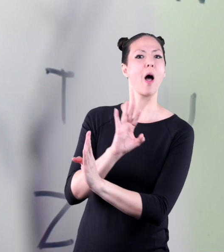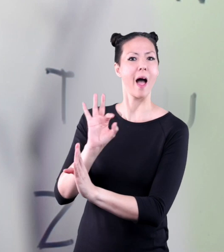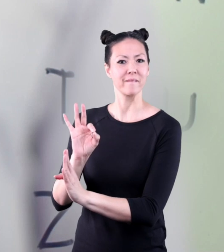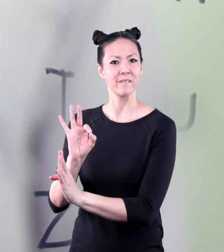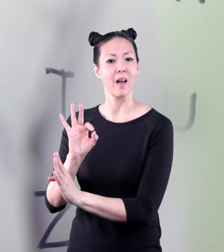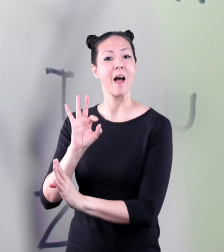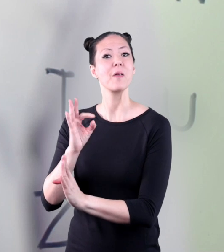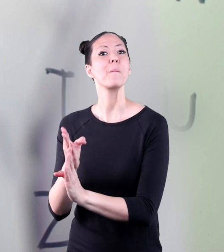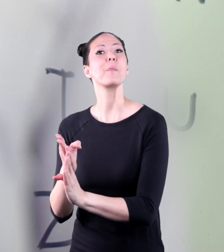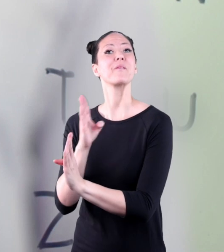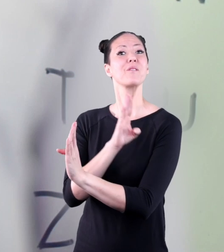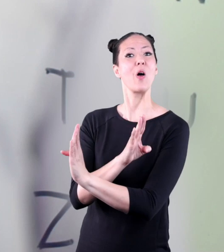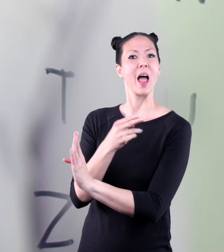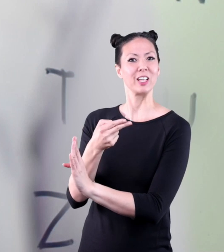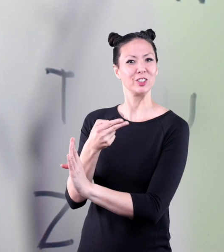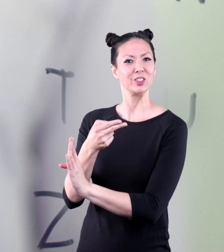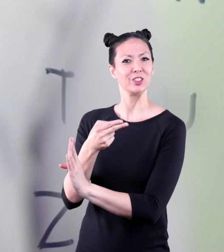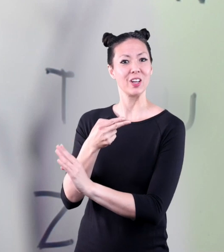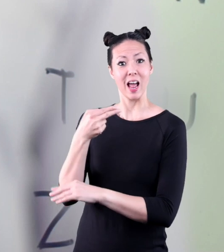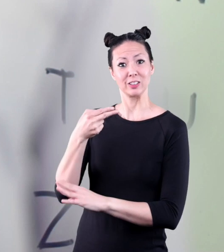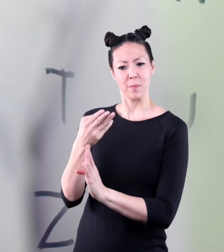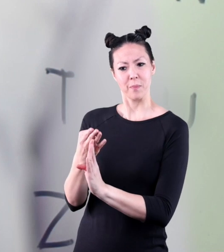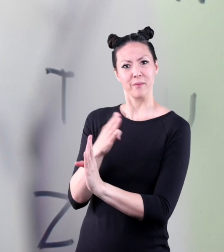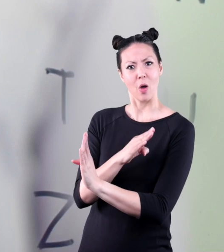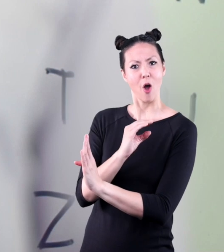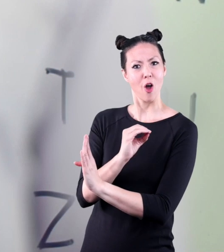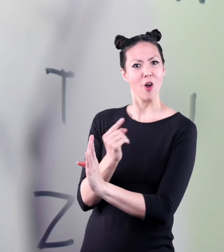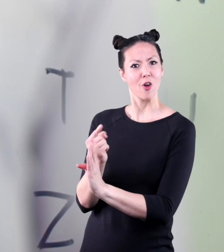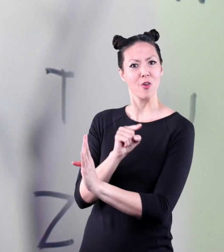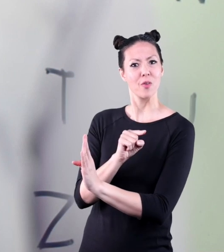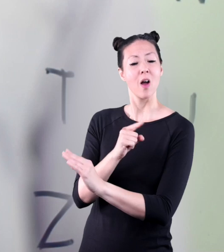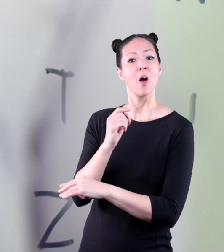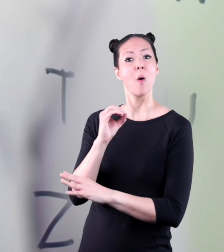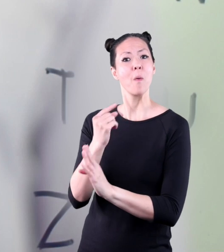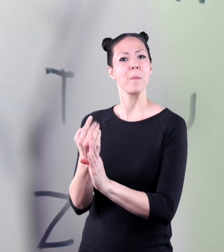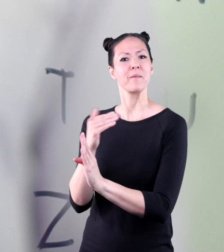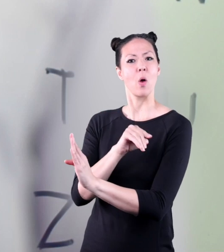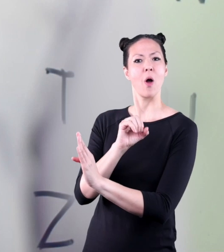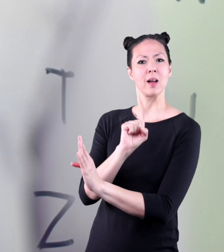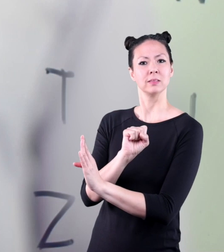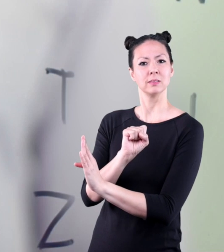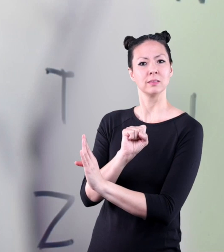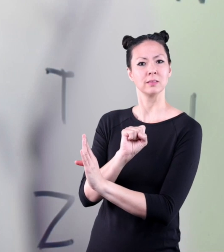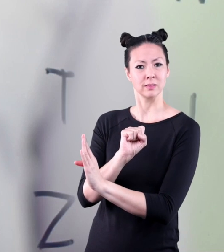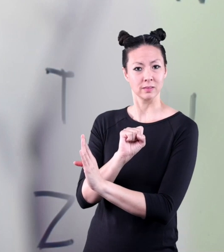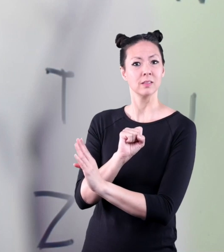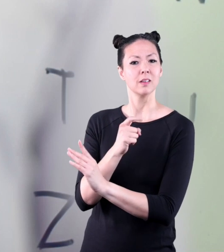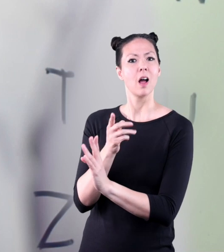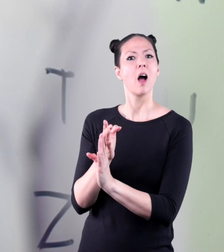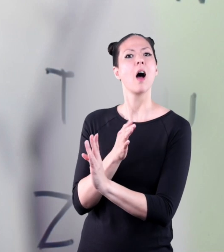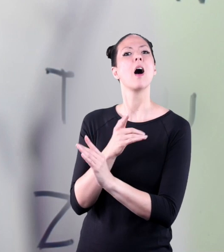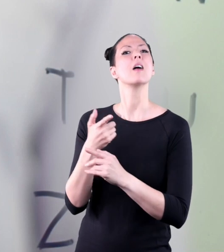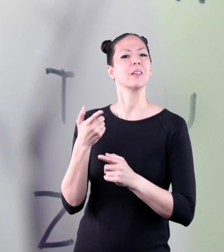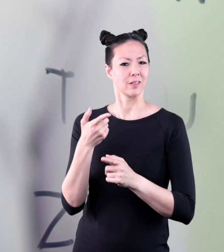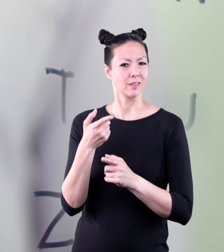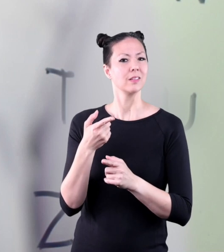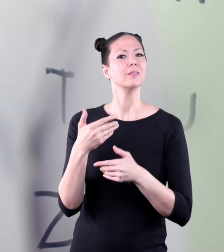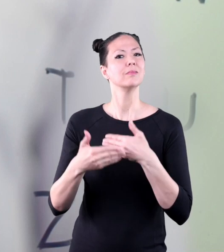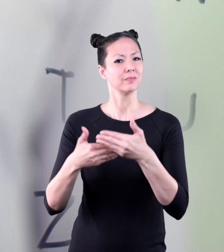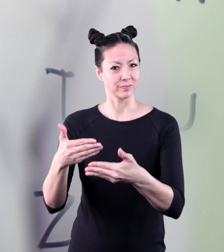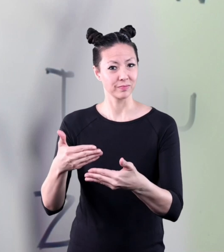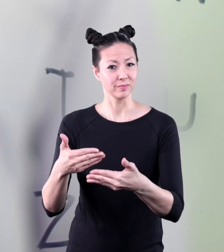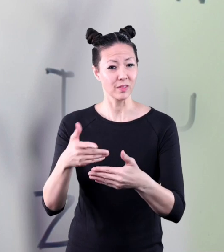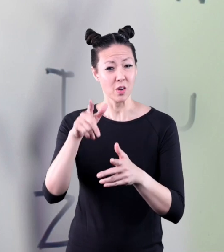F, F before H, H before O, and O before S, and so on. Once